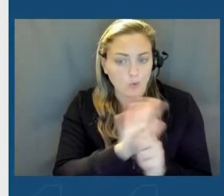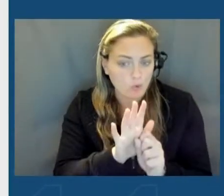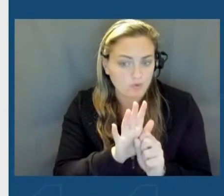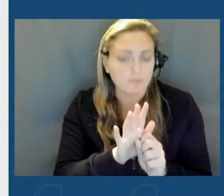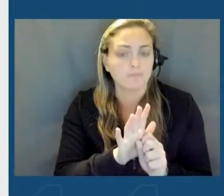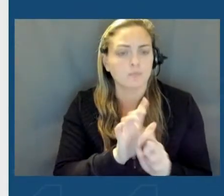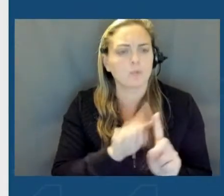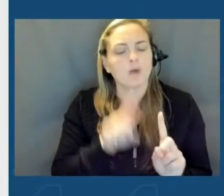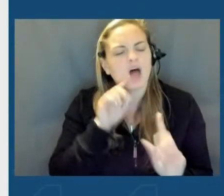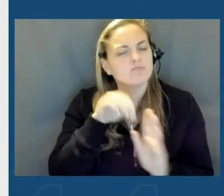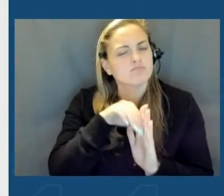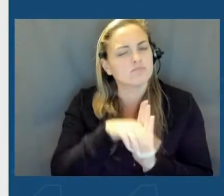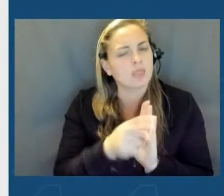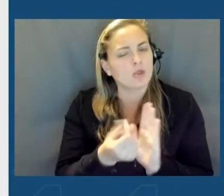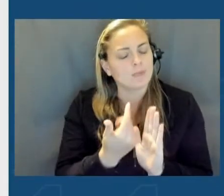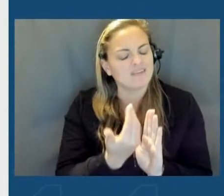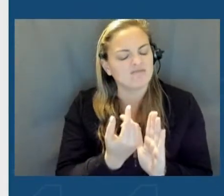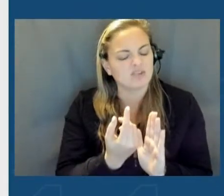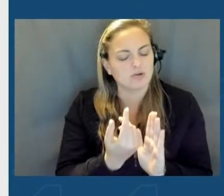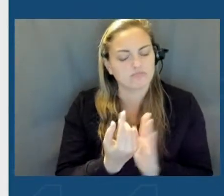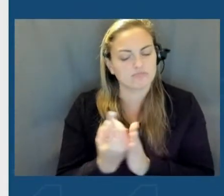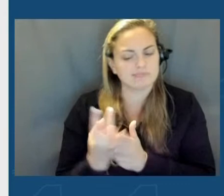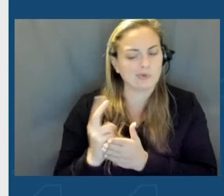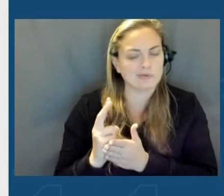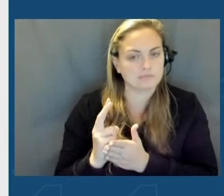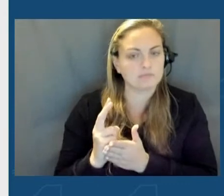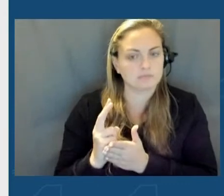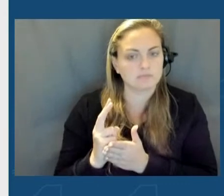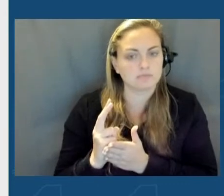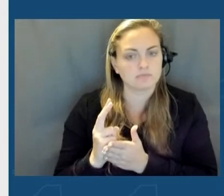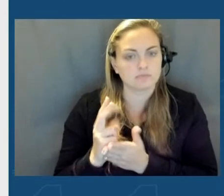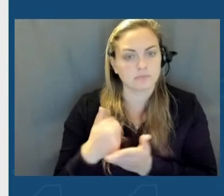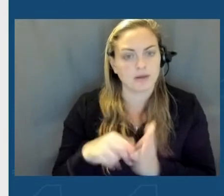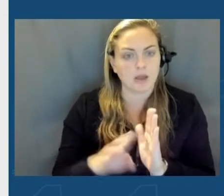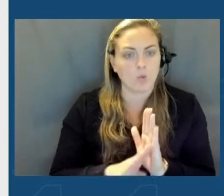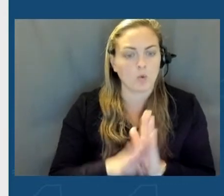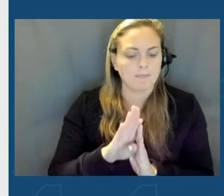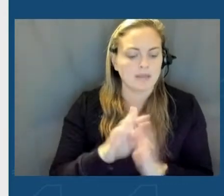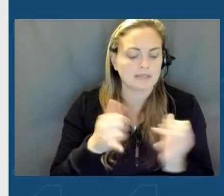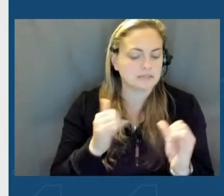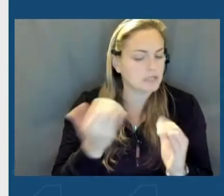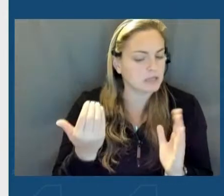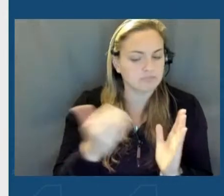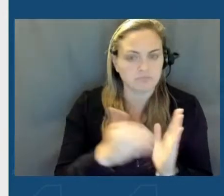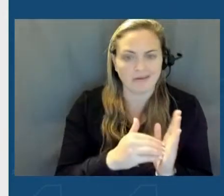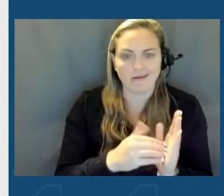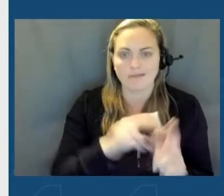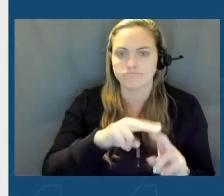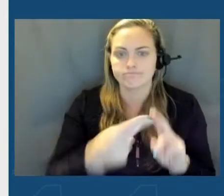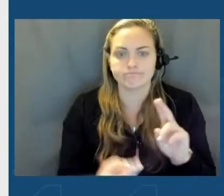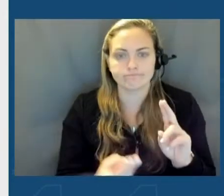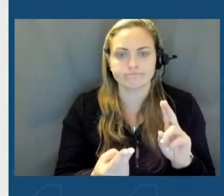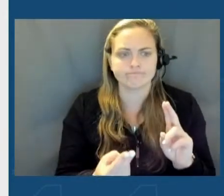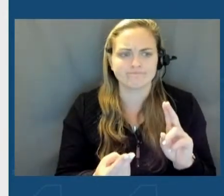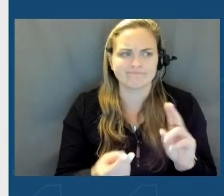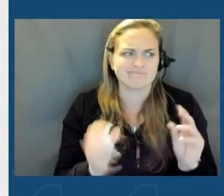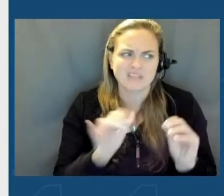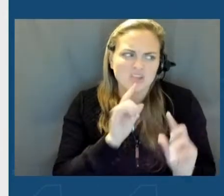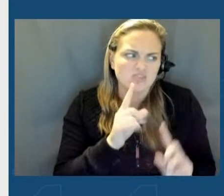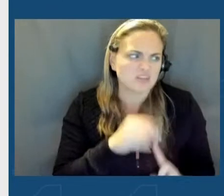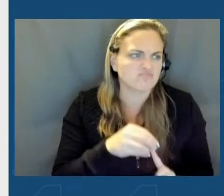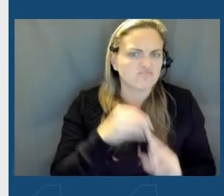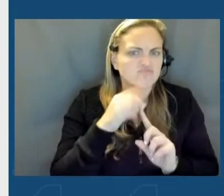but that's down a little bit from the week before. And our peak, we're down still again quite a bit. Nothing unique about the